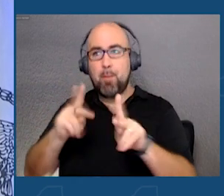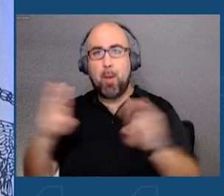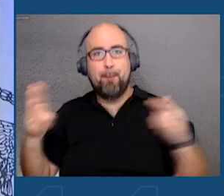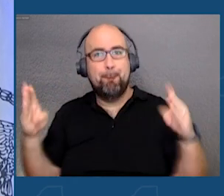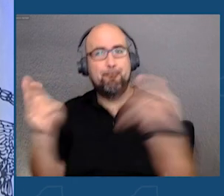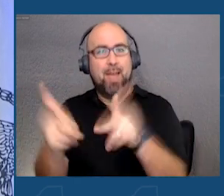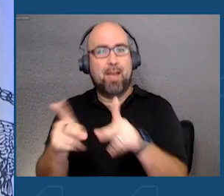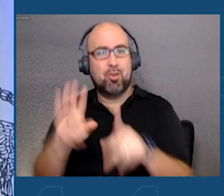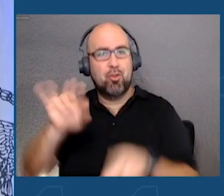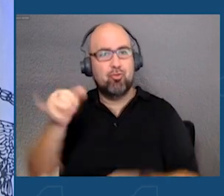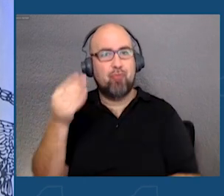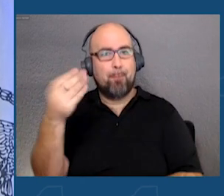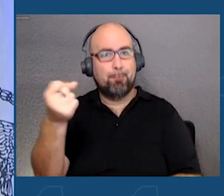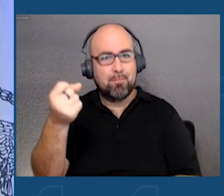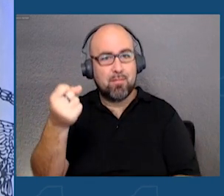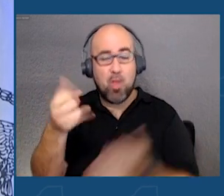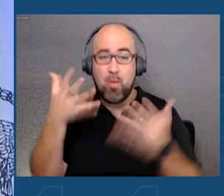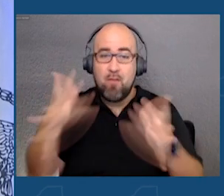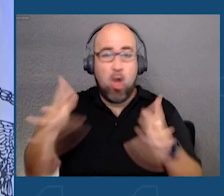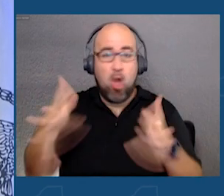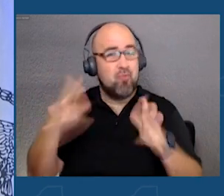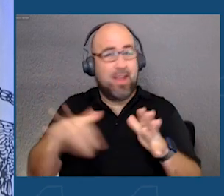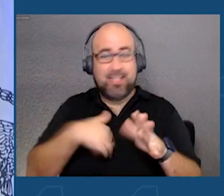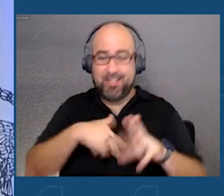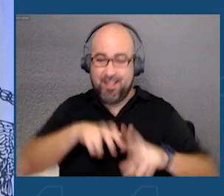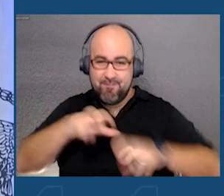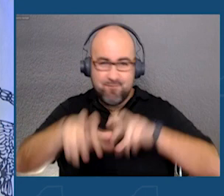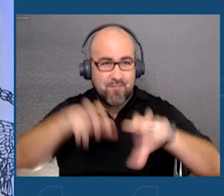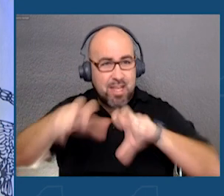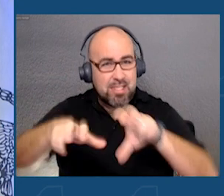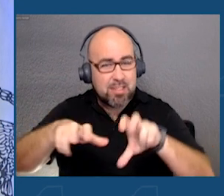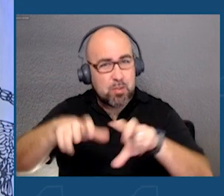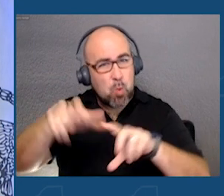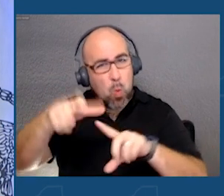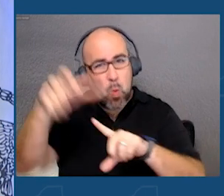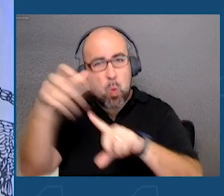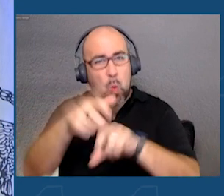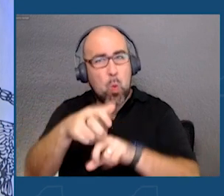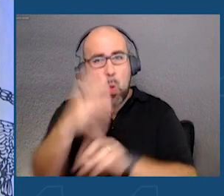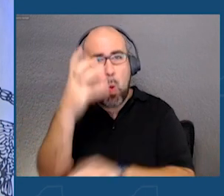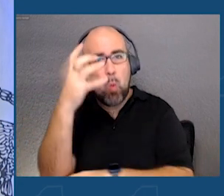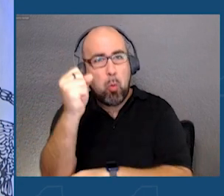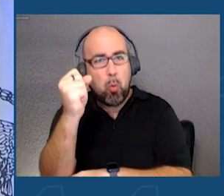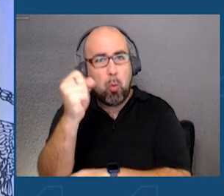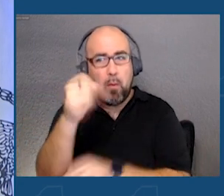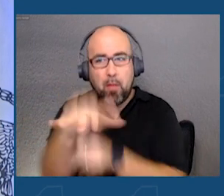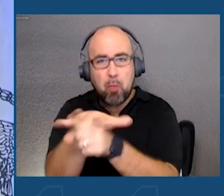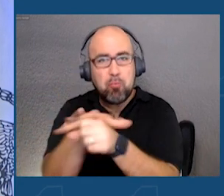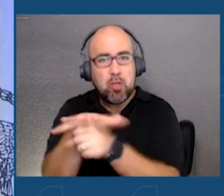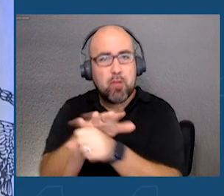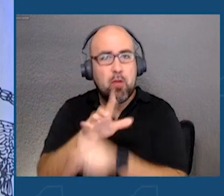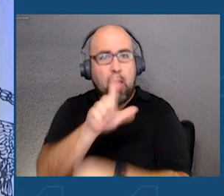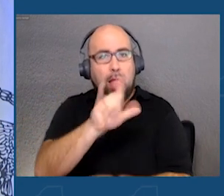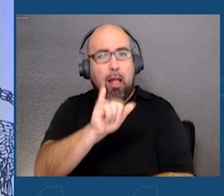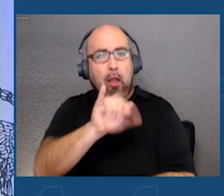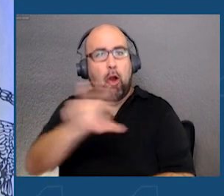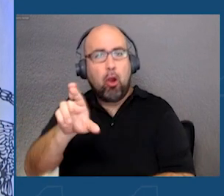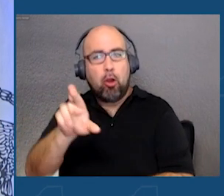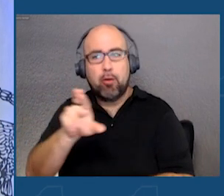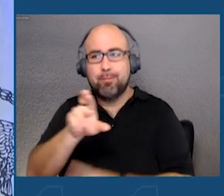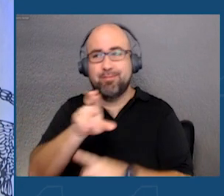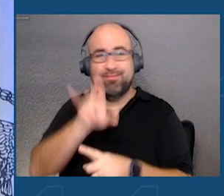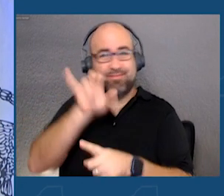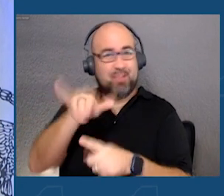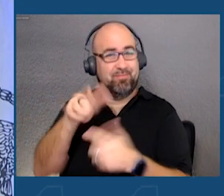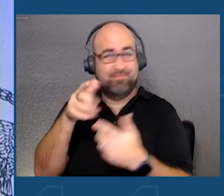We've already made historic investments in the region, from the LIRR track, third track, getting that done was extraordinary.